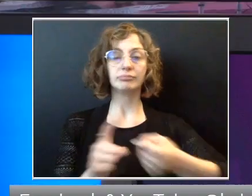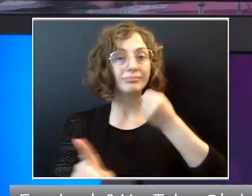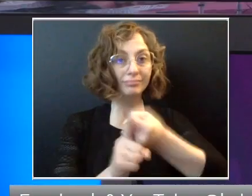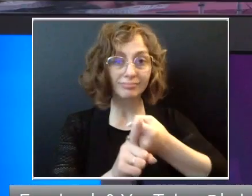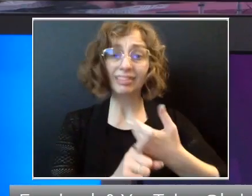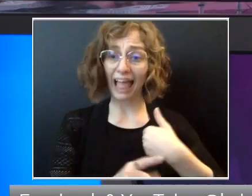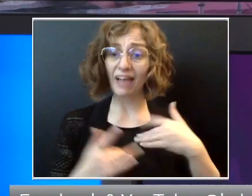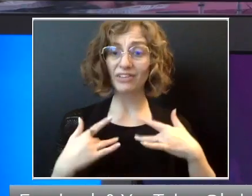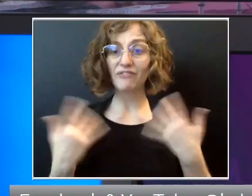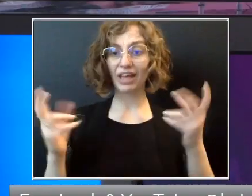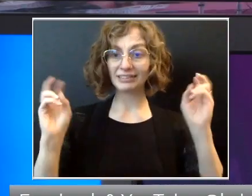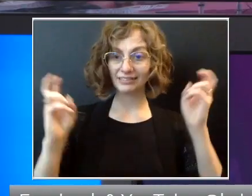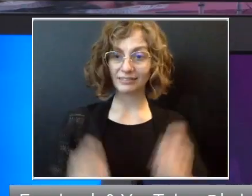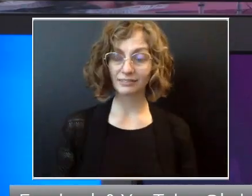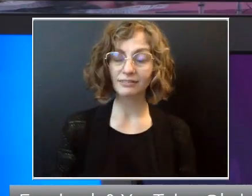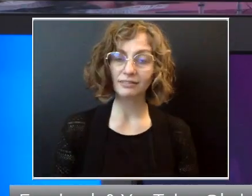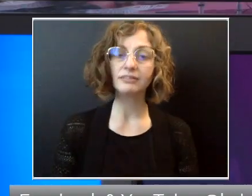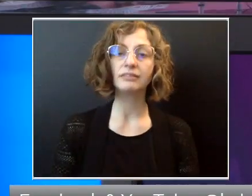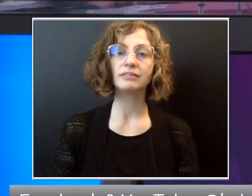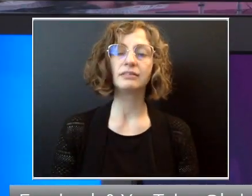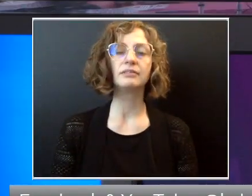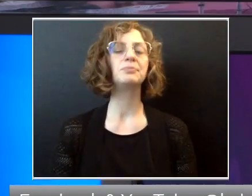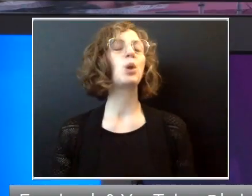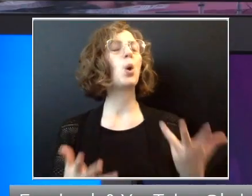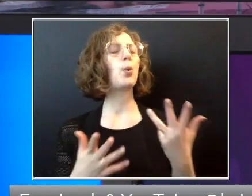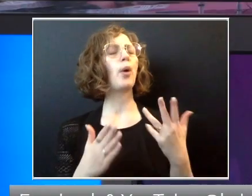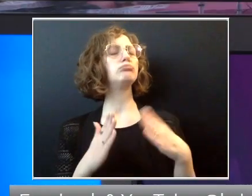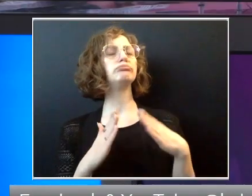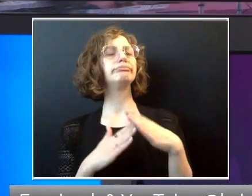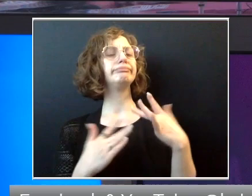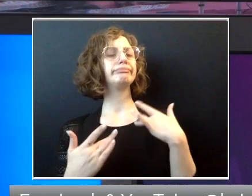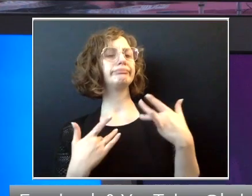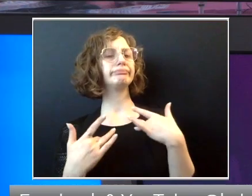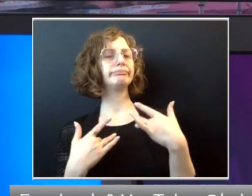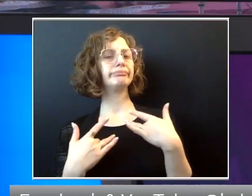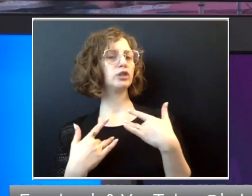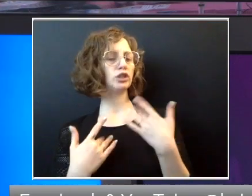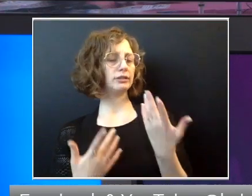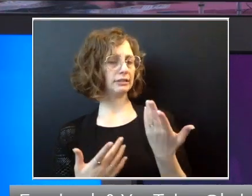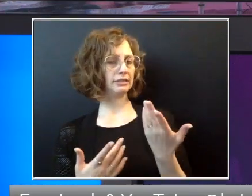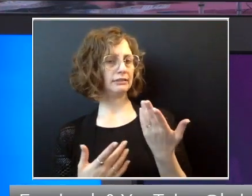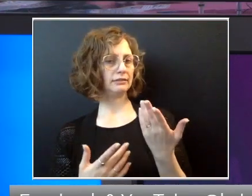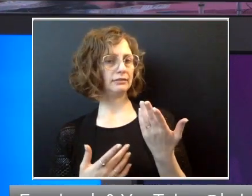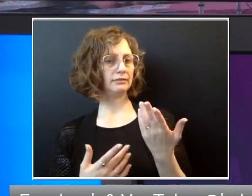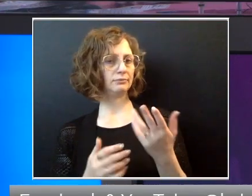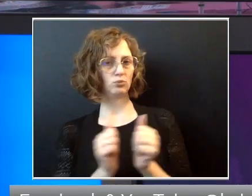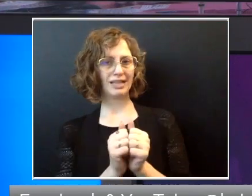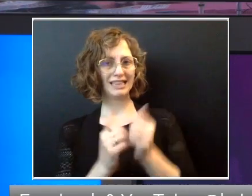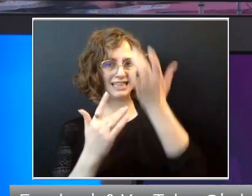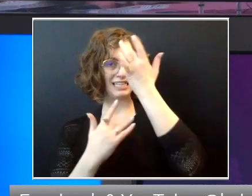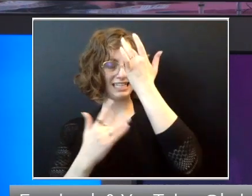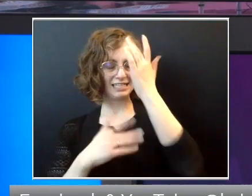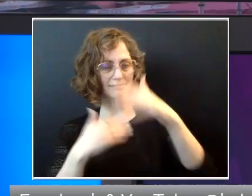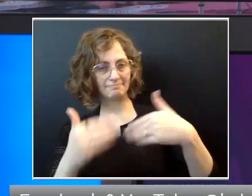the biggest concerns that you have as the disease progresses? What does life look like for